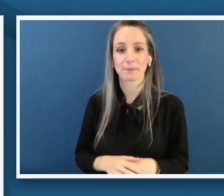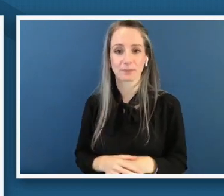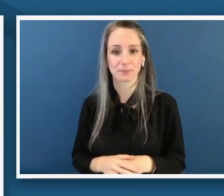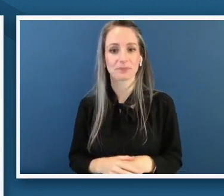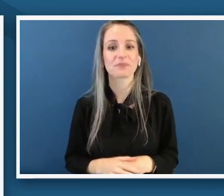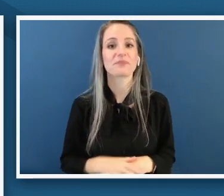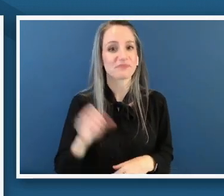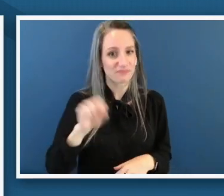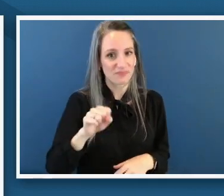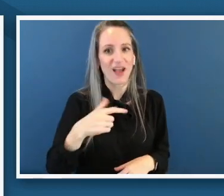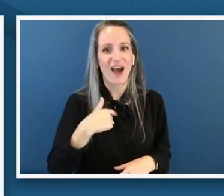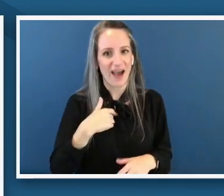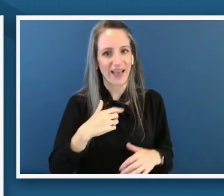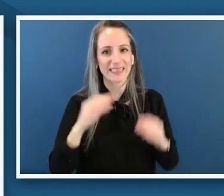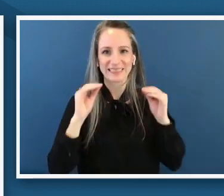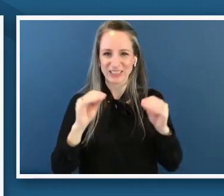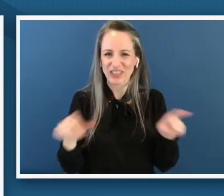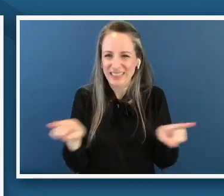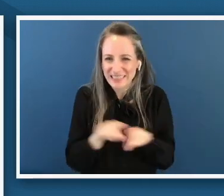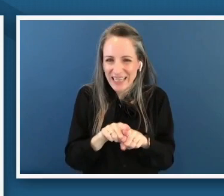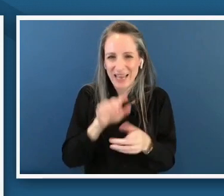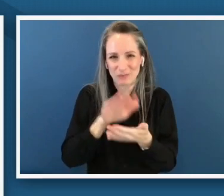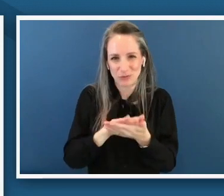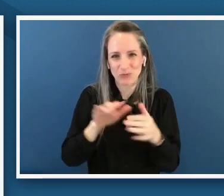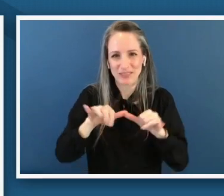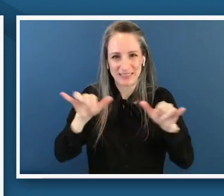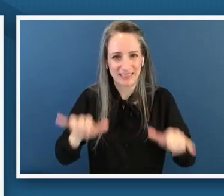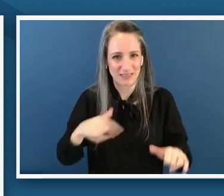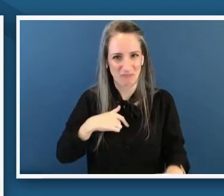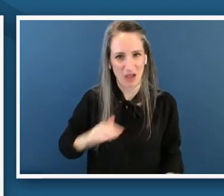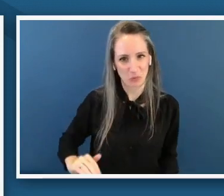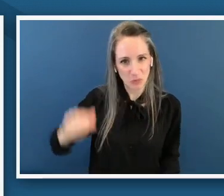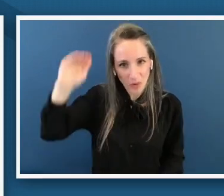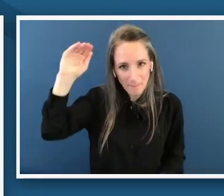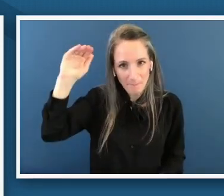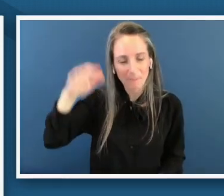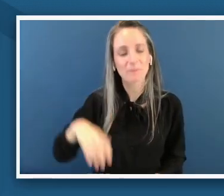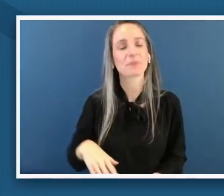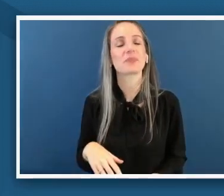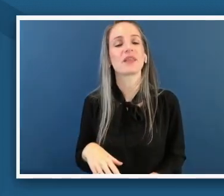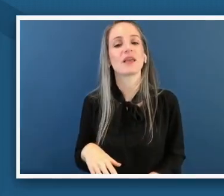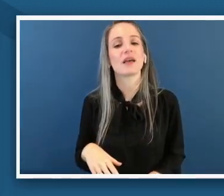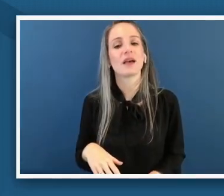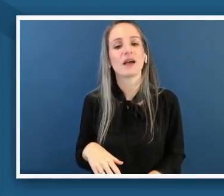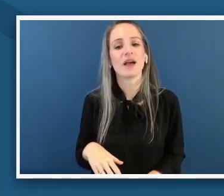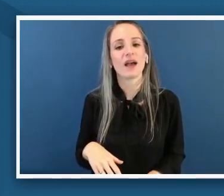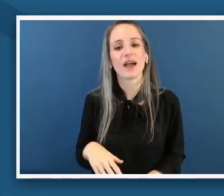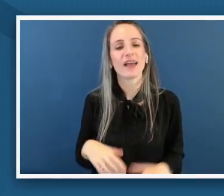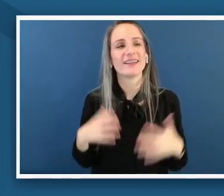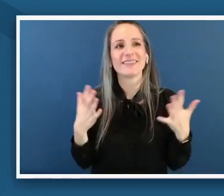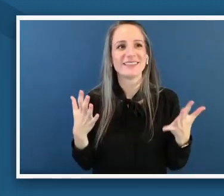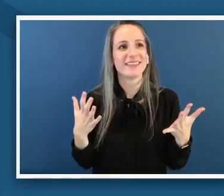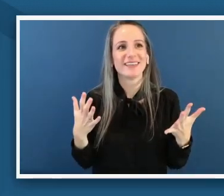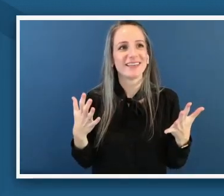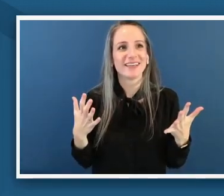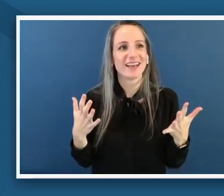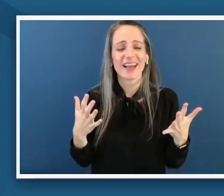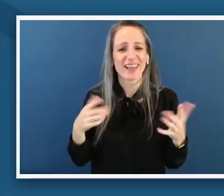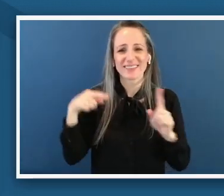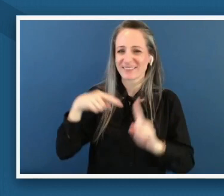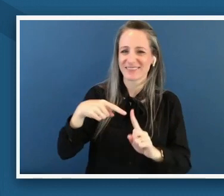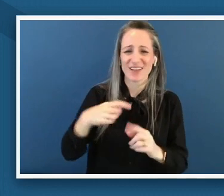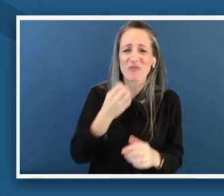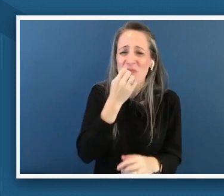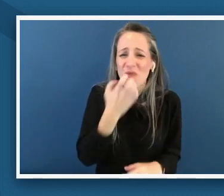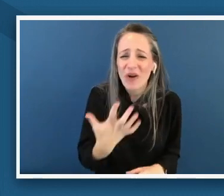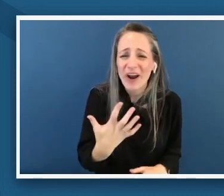I grew up in, and I am ecstatic to be just have been a part of such a warm and